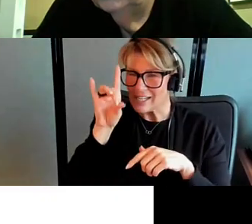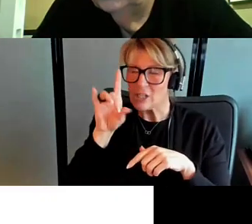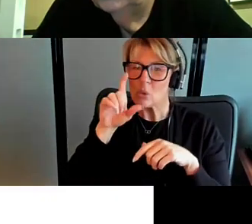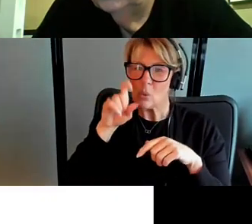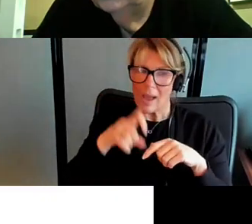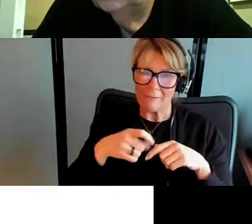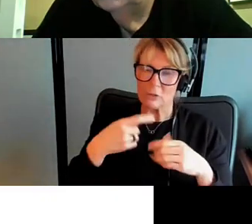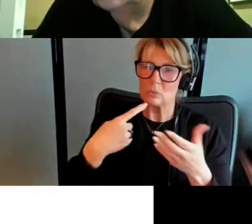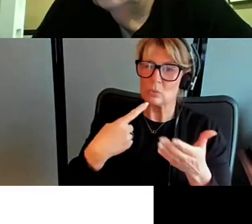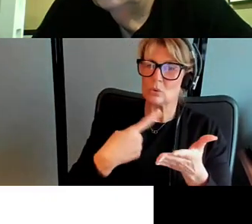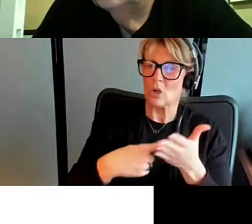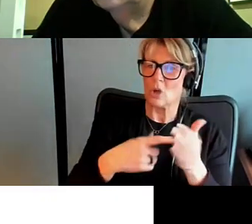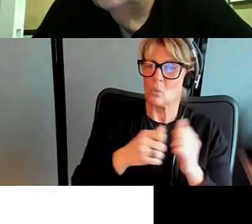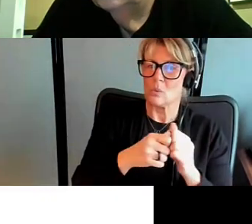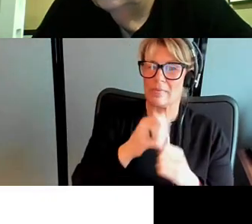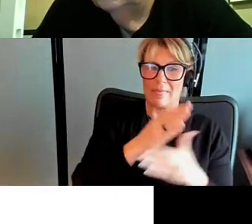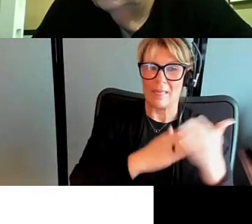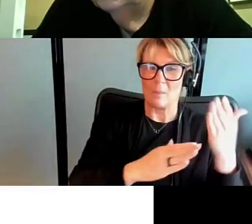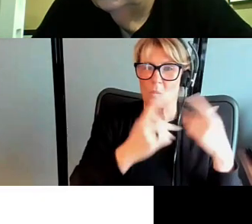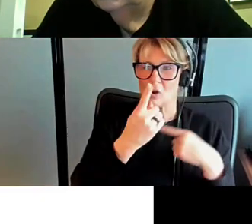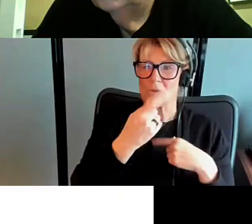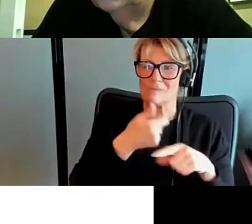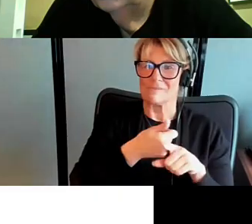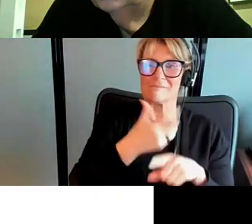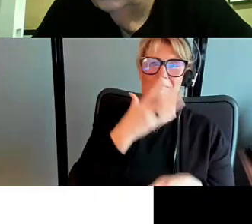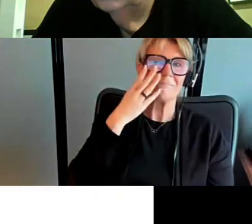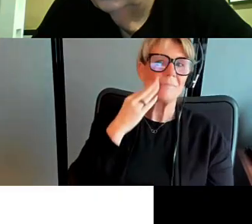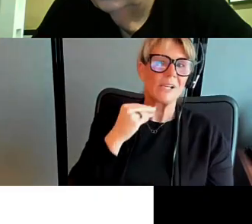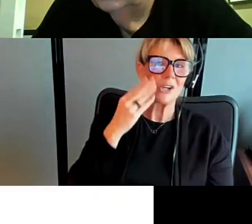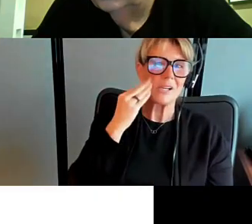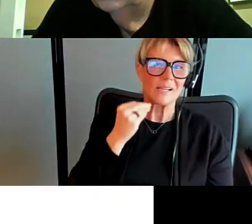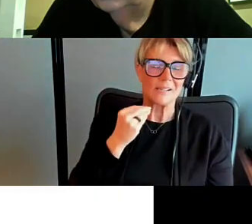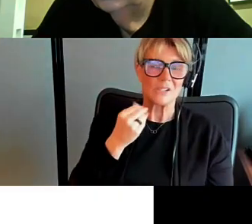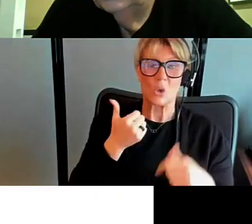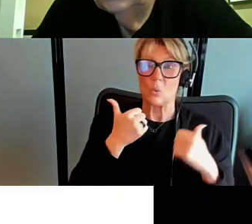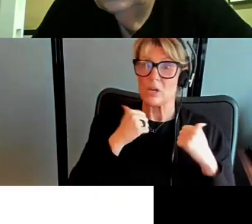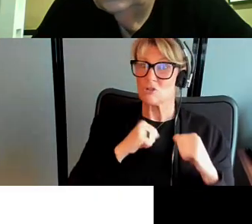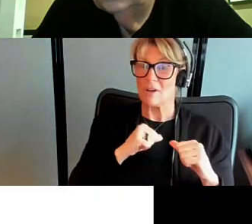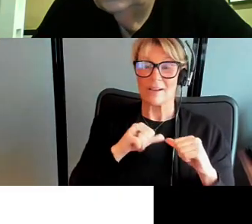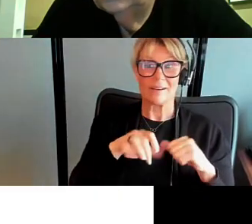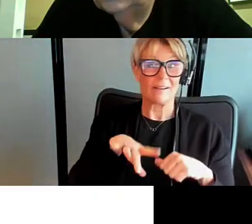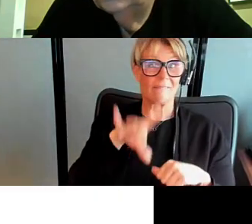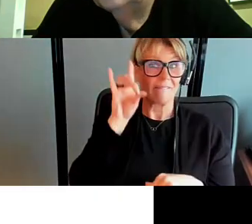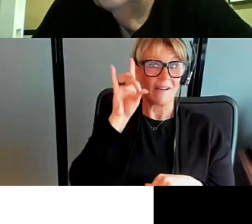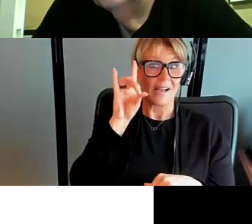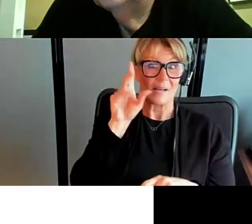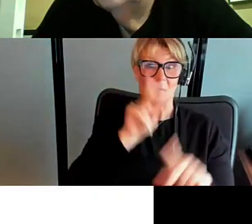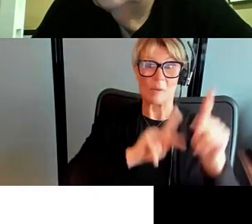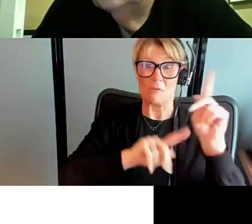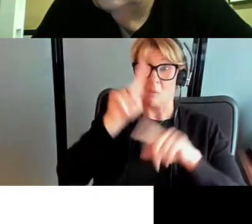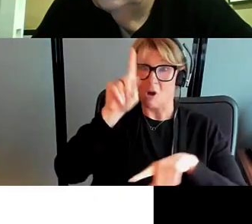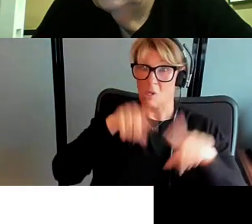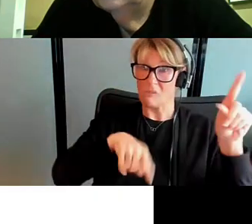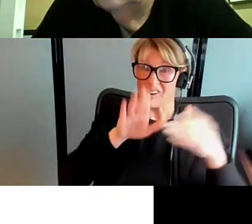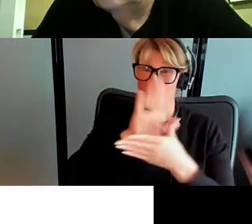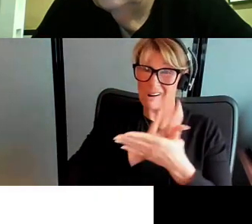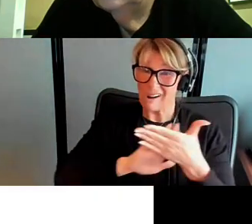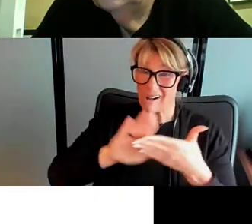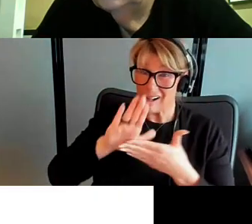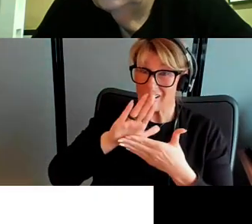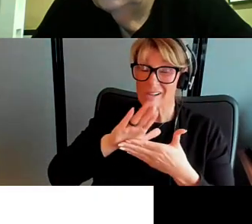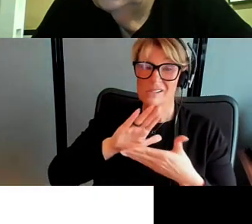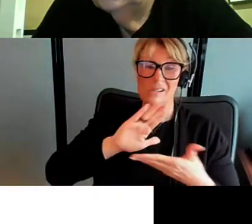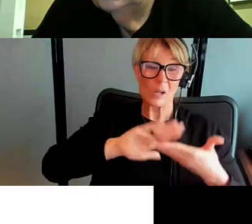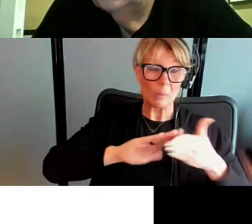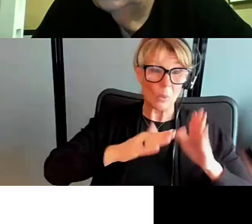experience. And we tried to target all school board. We took the voice from school boards, college programs, and